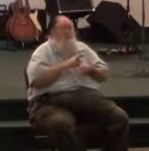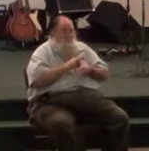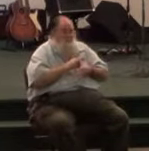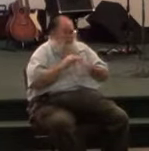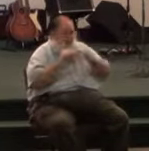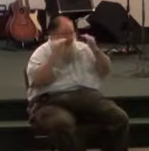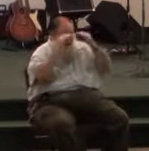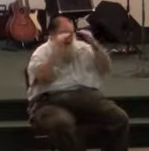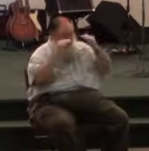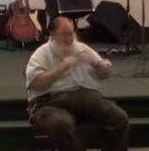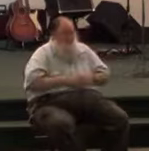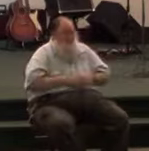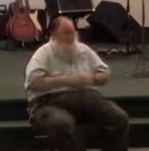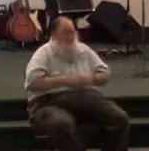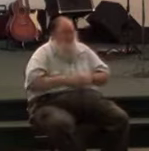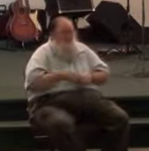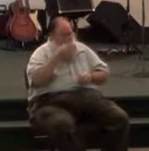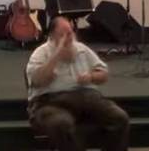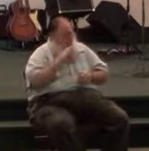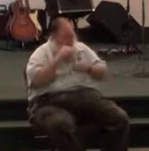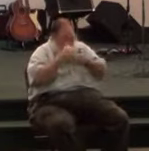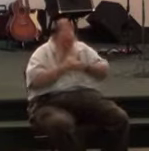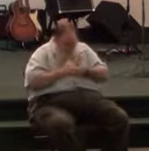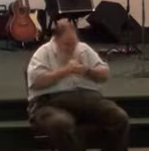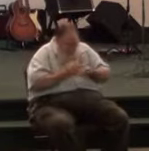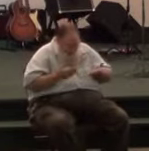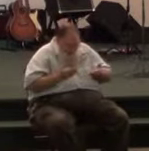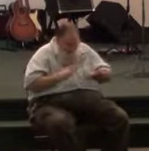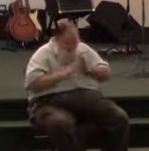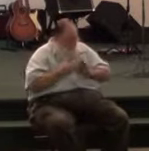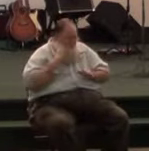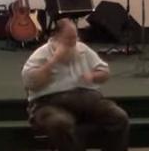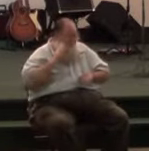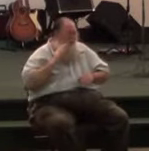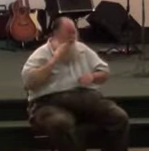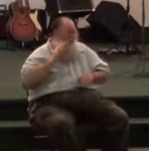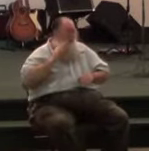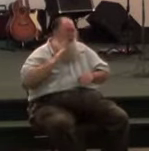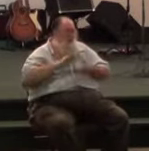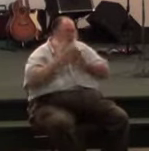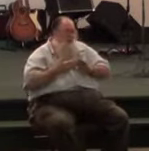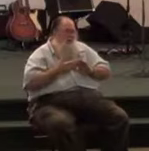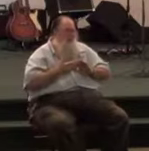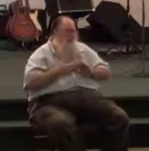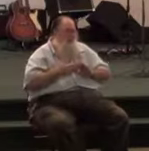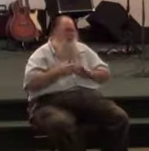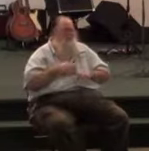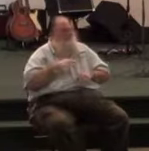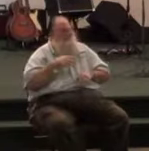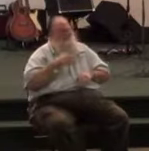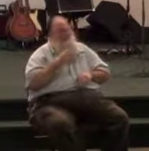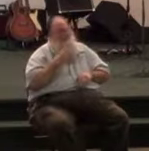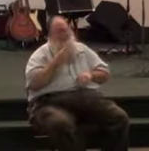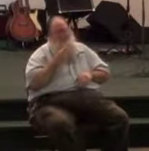God help us at Destiny Family of Faith to never get lukewarm and settle for where it's comfortable.